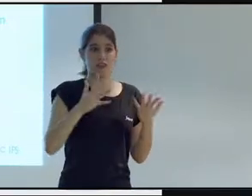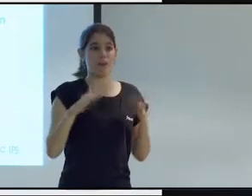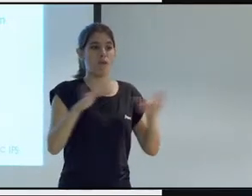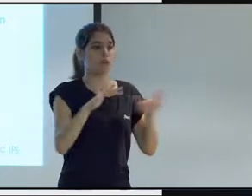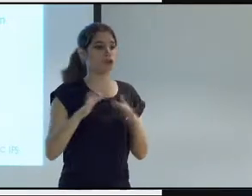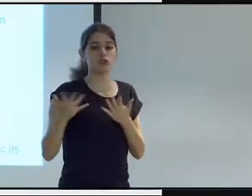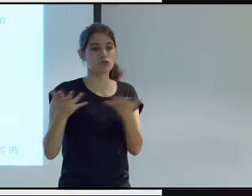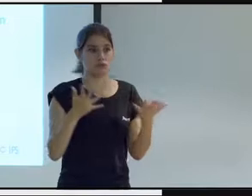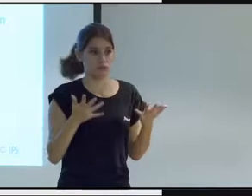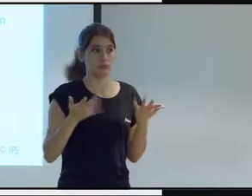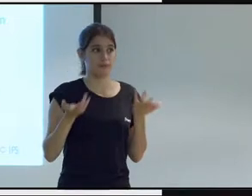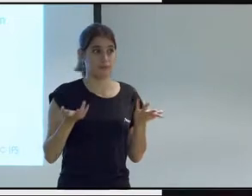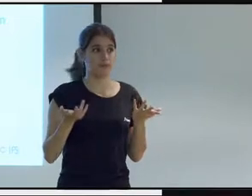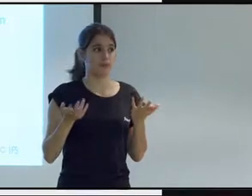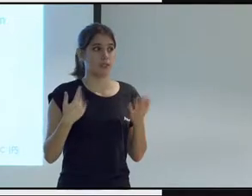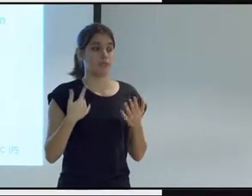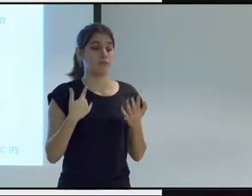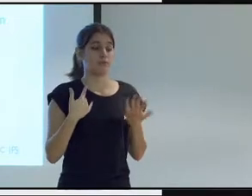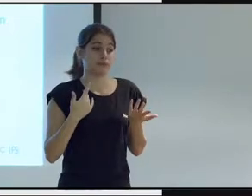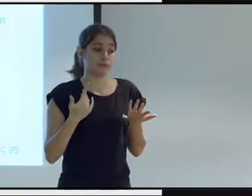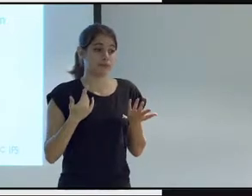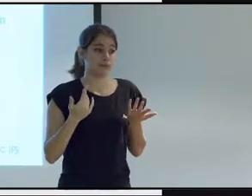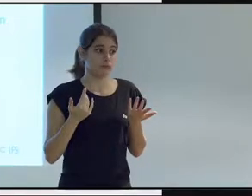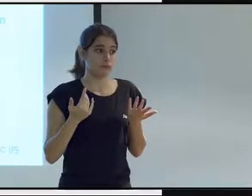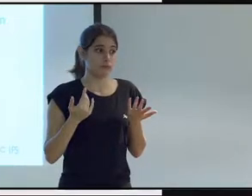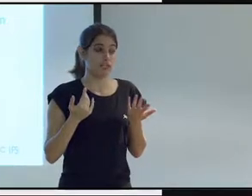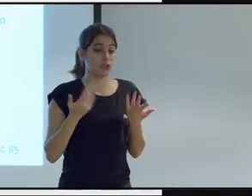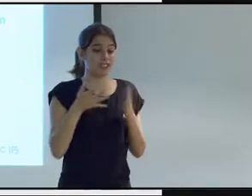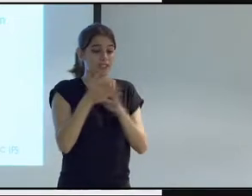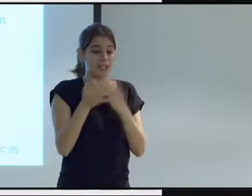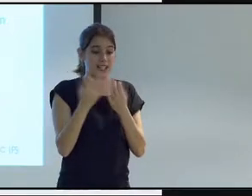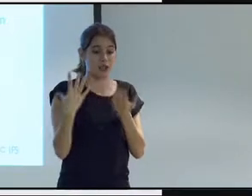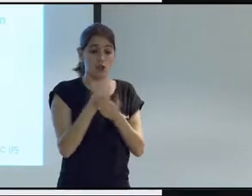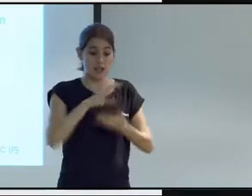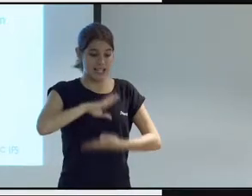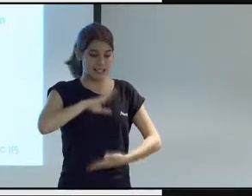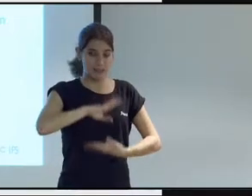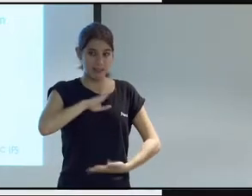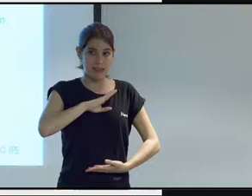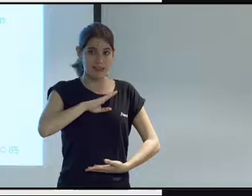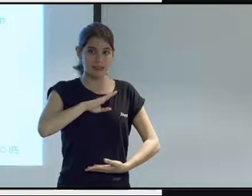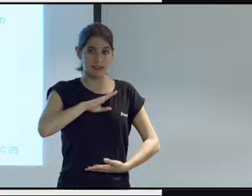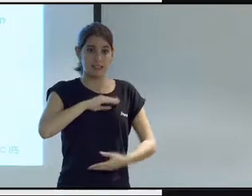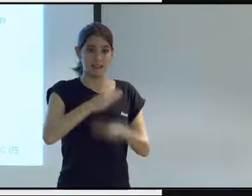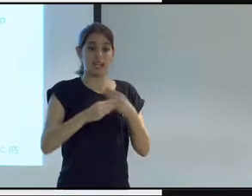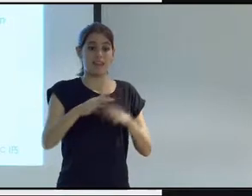the context that where we move about. So all capacities